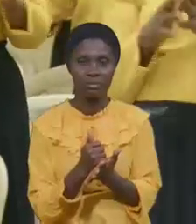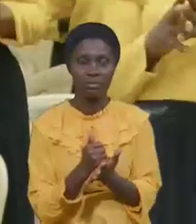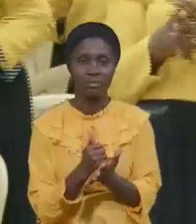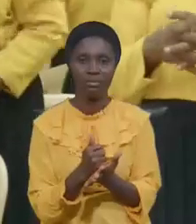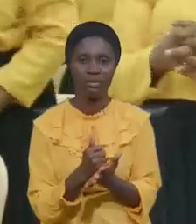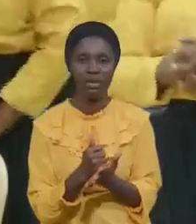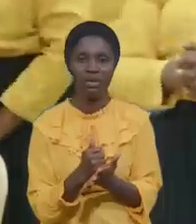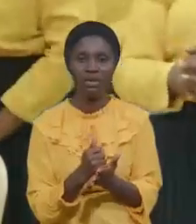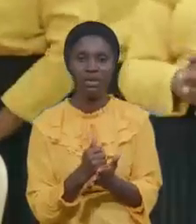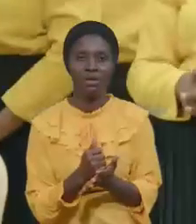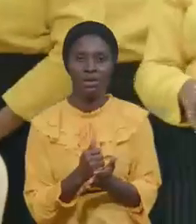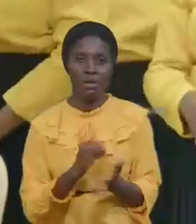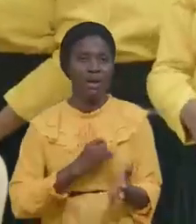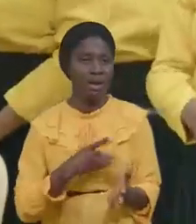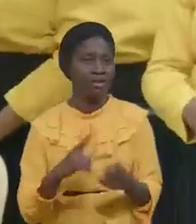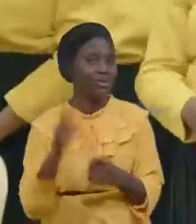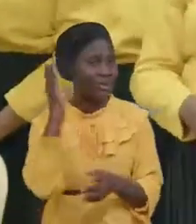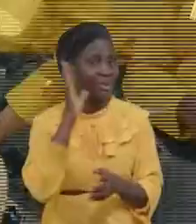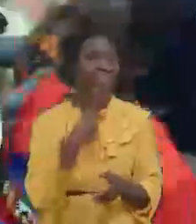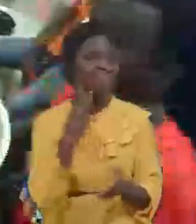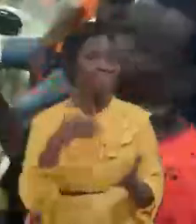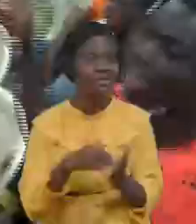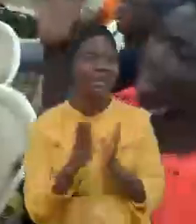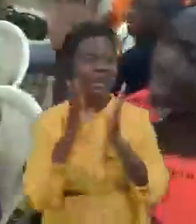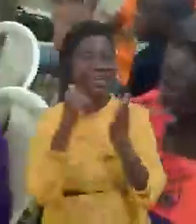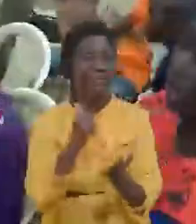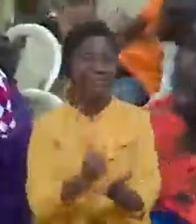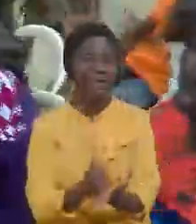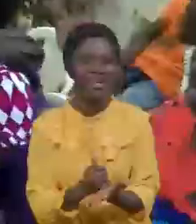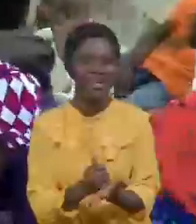I'd just like to hear your voice again. Amen.